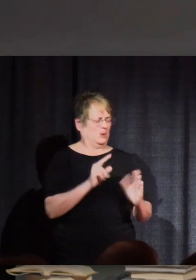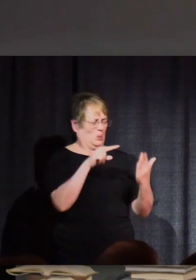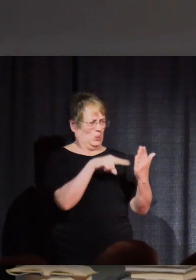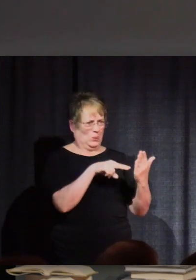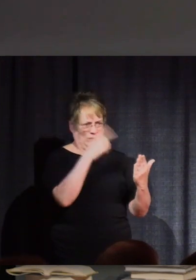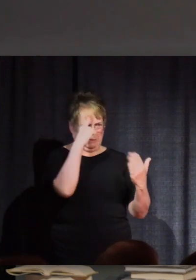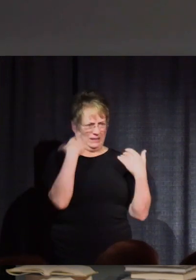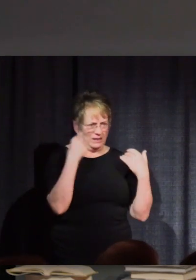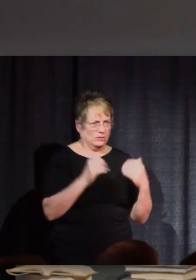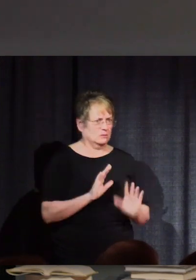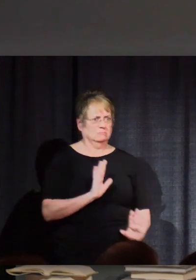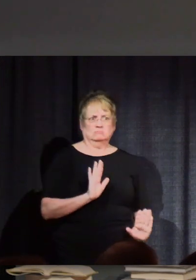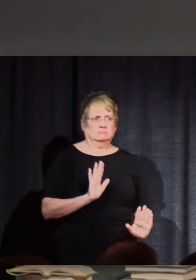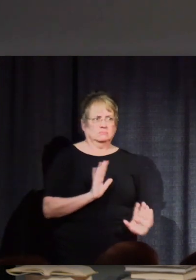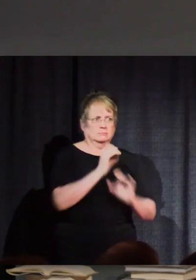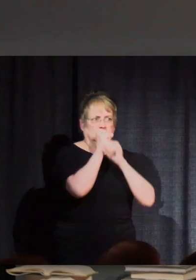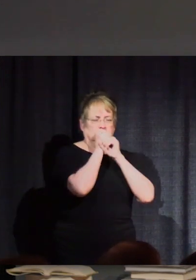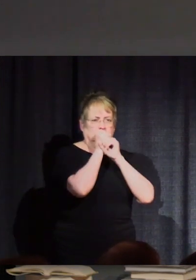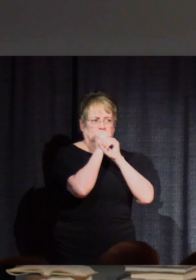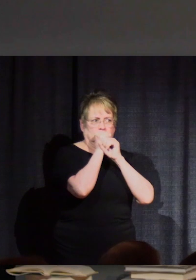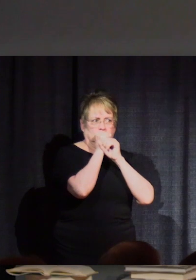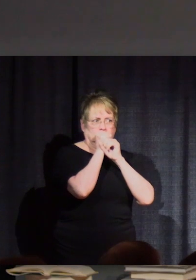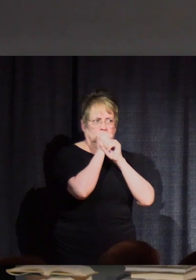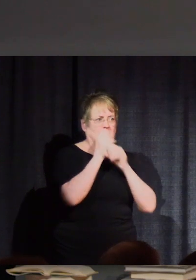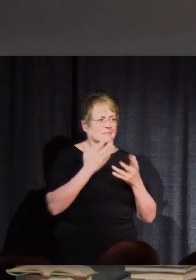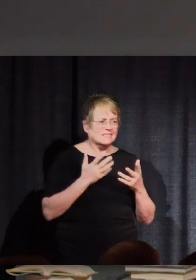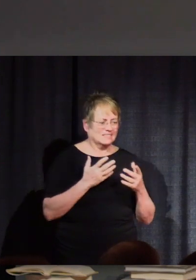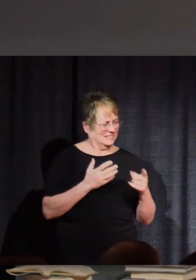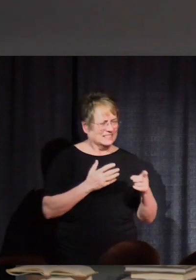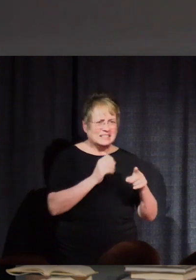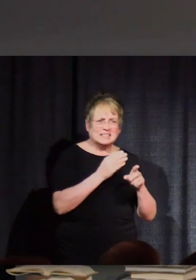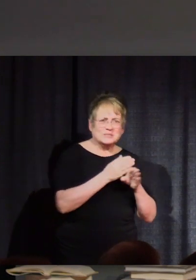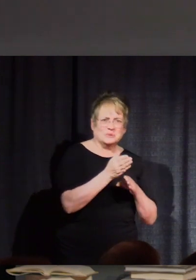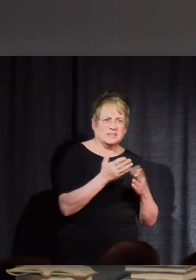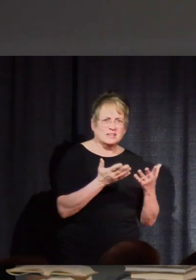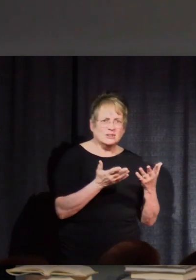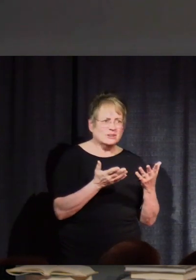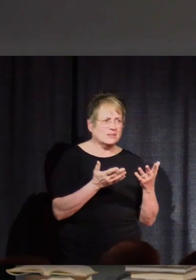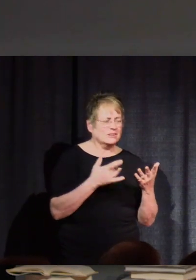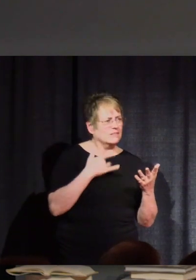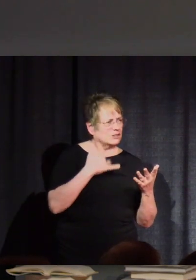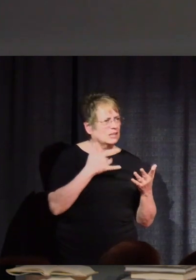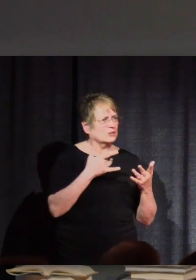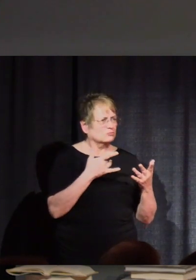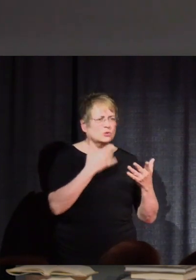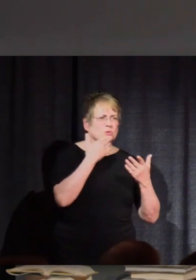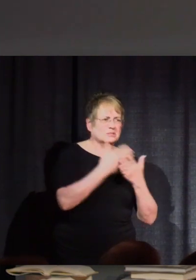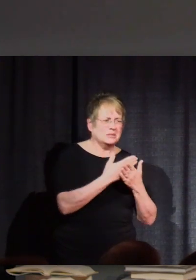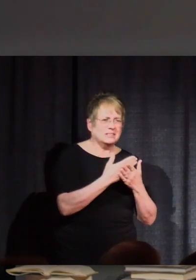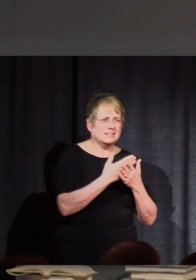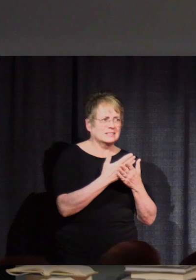So why would you jeopardize a career that allowed you to no longer feel like you were in survival mode, even though it's